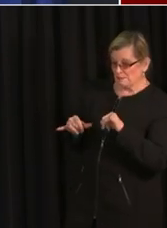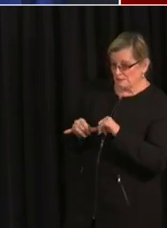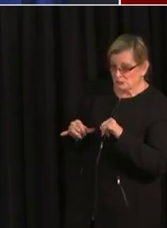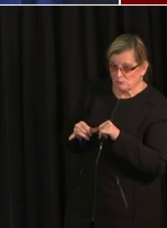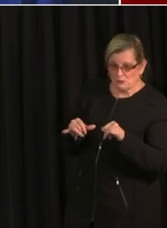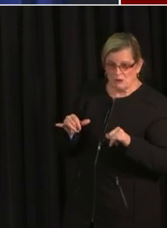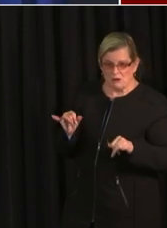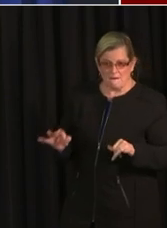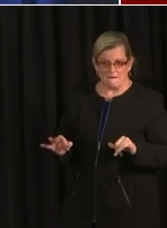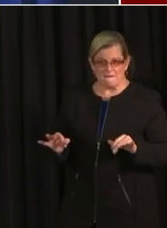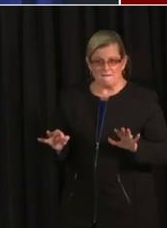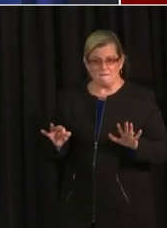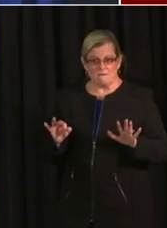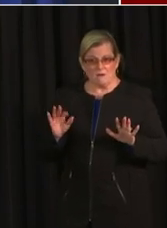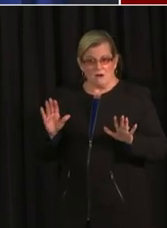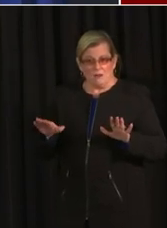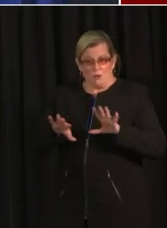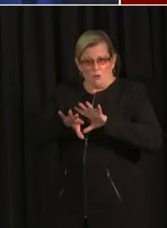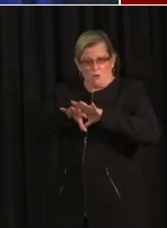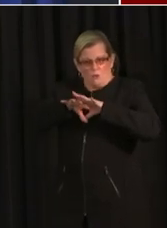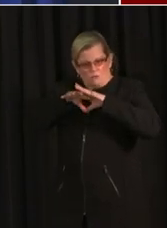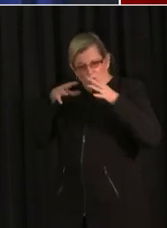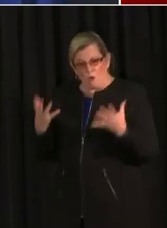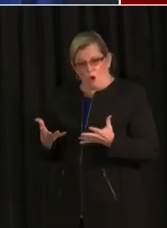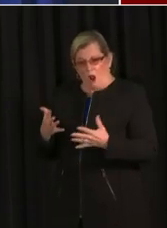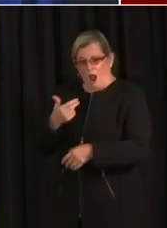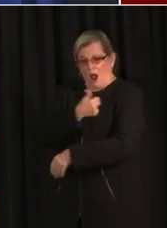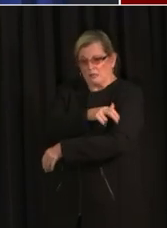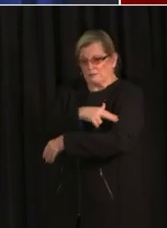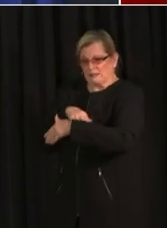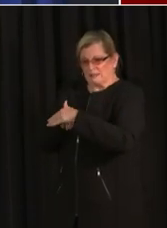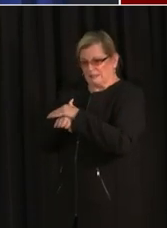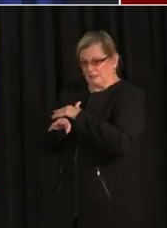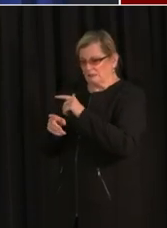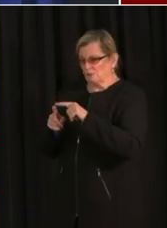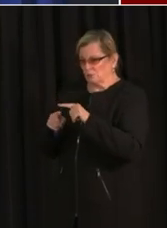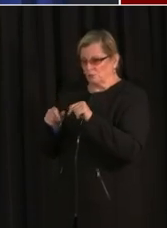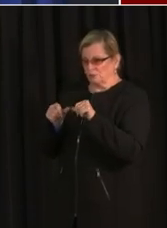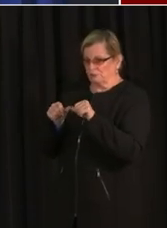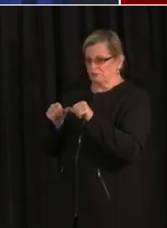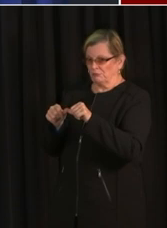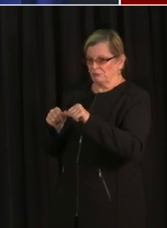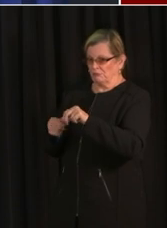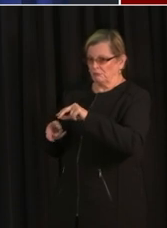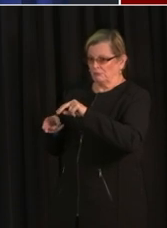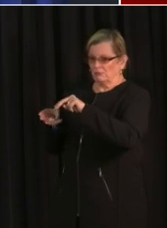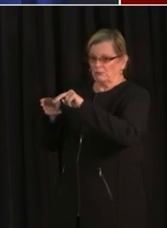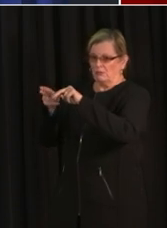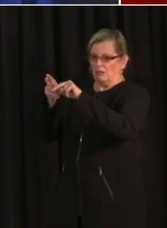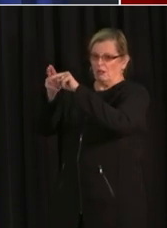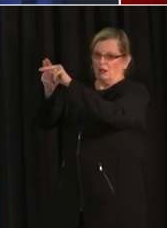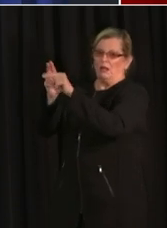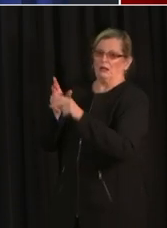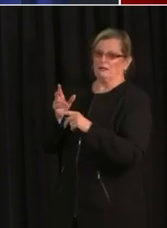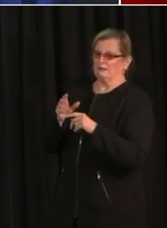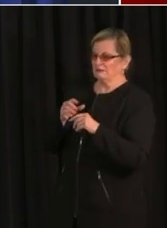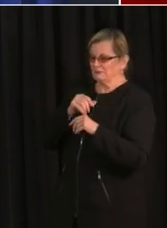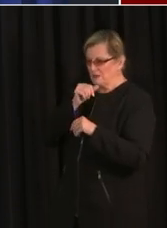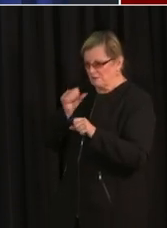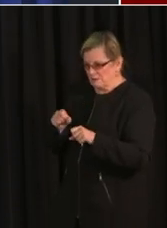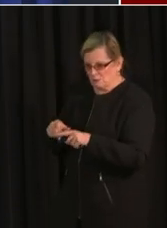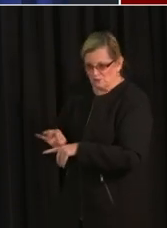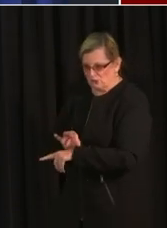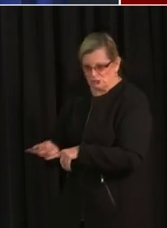concern, if that overall hospital capacity continues to increase, not just as a function of COVID-related admissions, but of